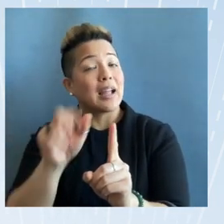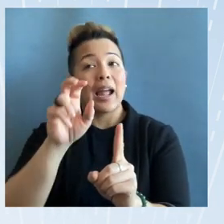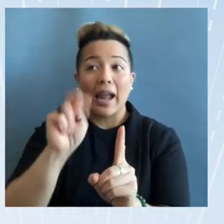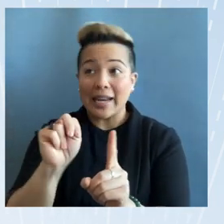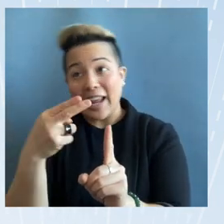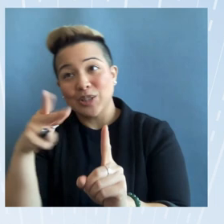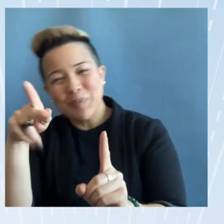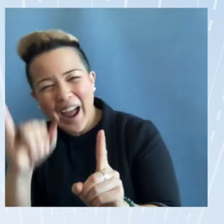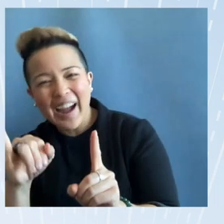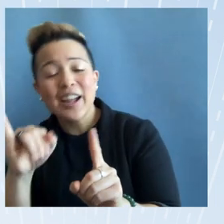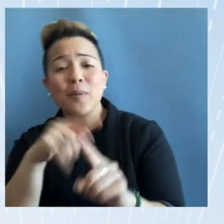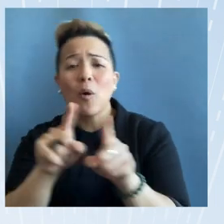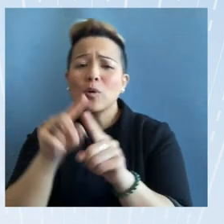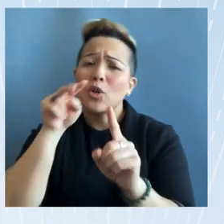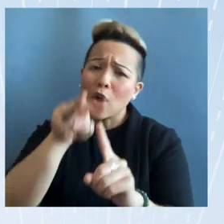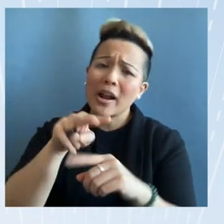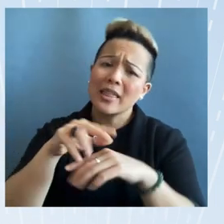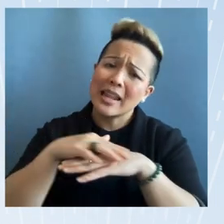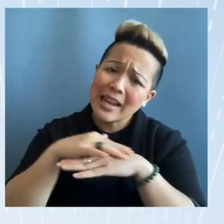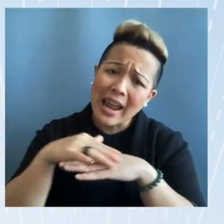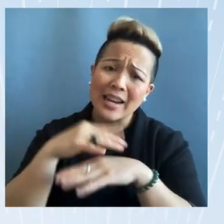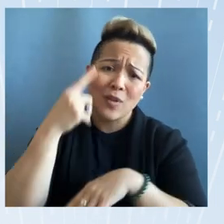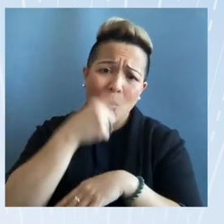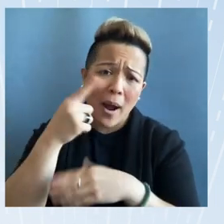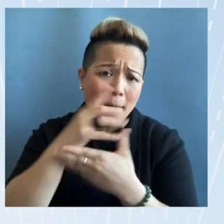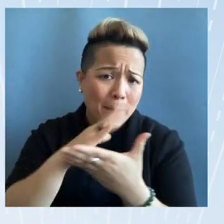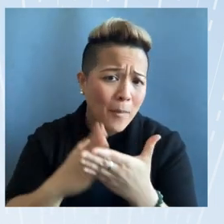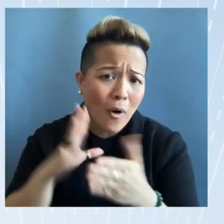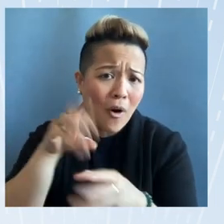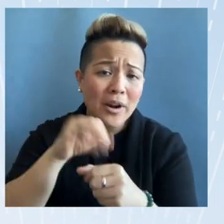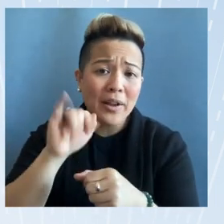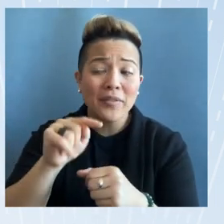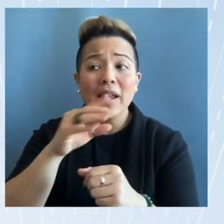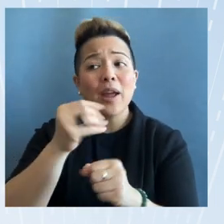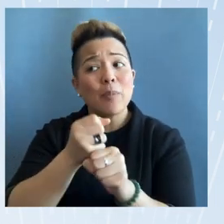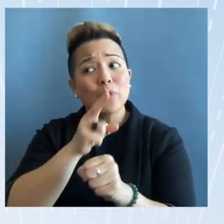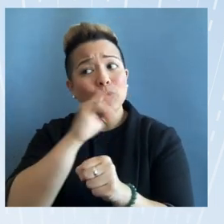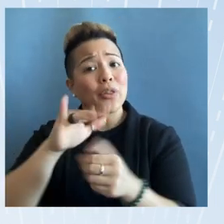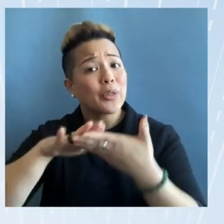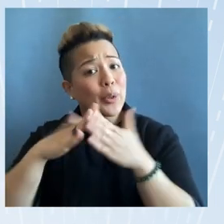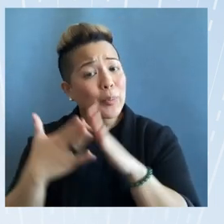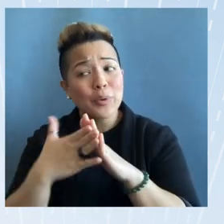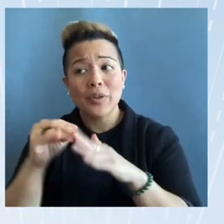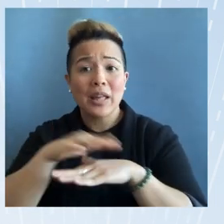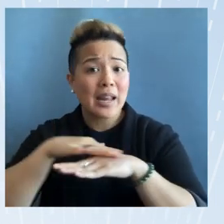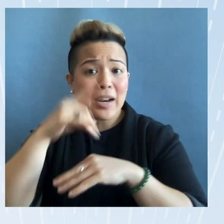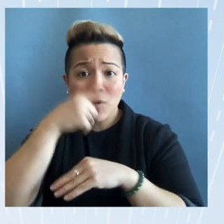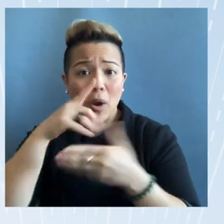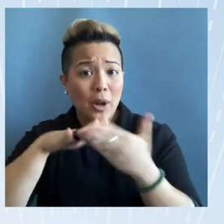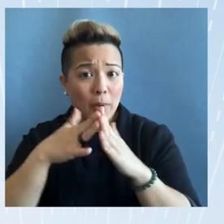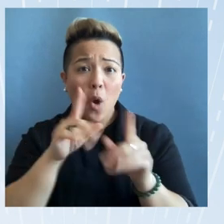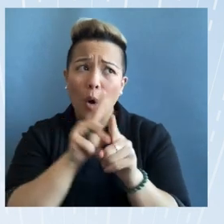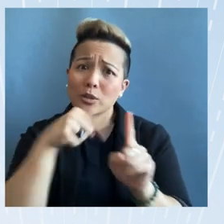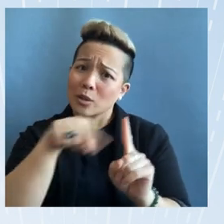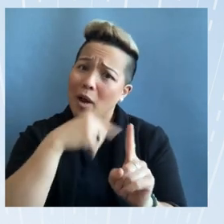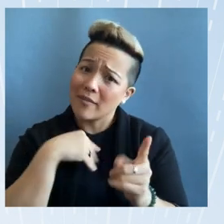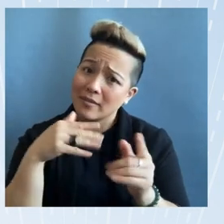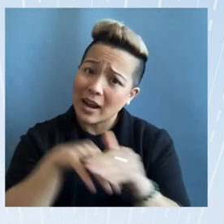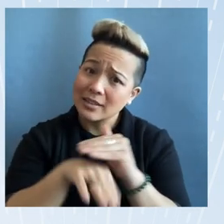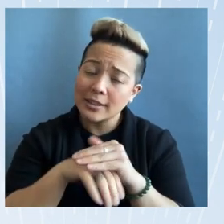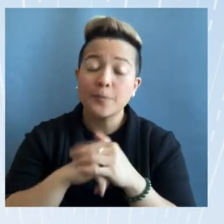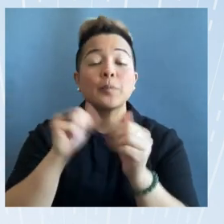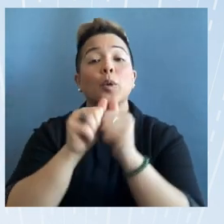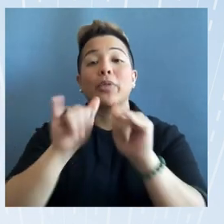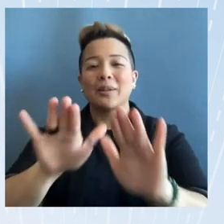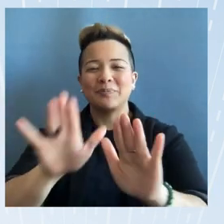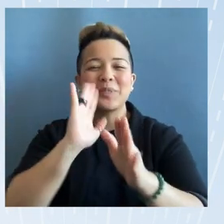NHPI, but also looking at the Native Hawaiian portion of it, and ensuring that the communities in the Native Hawaiian community also have access. So with that, I'm going